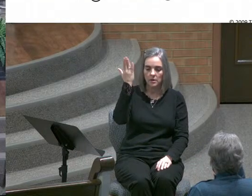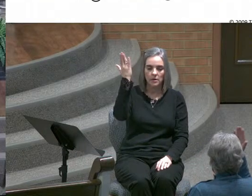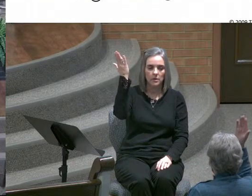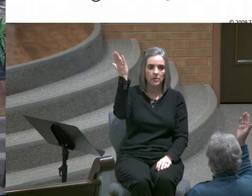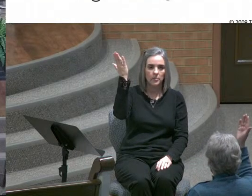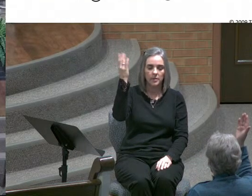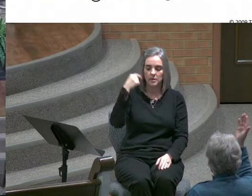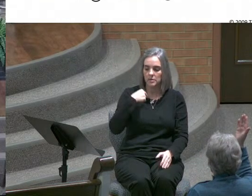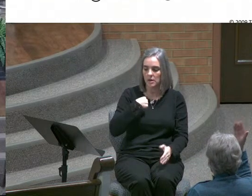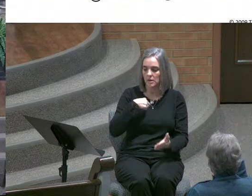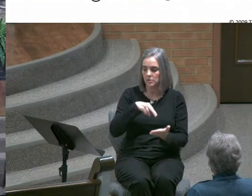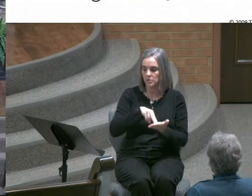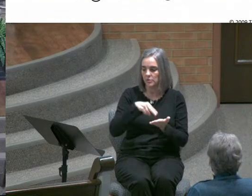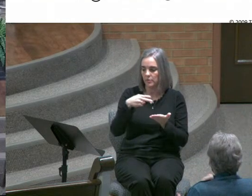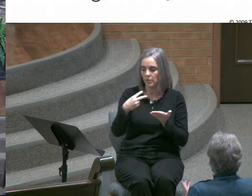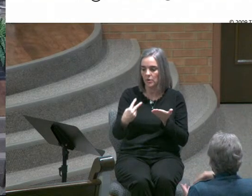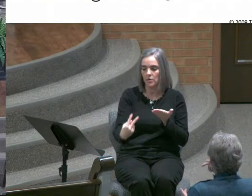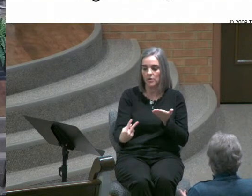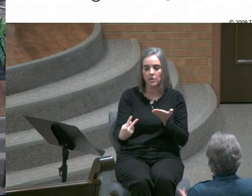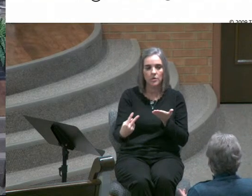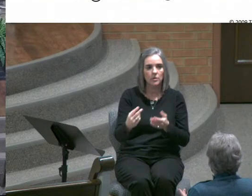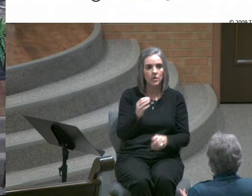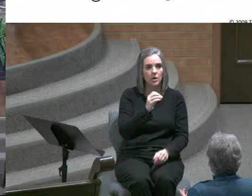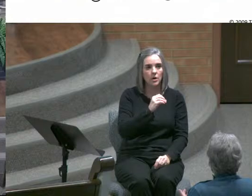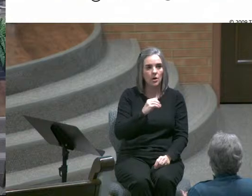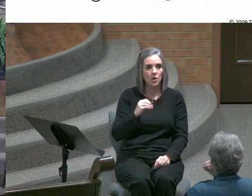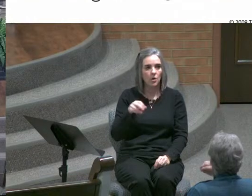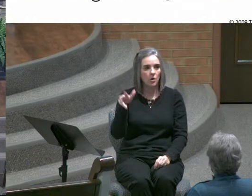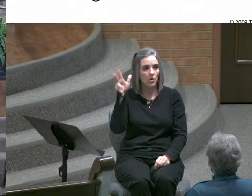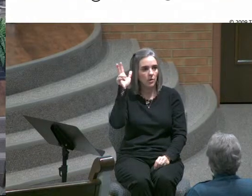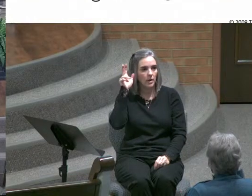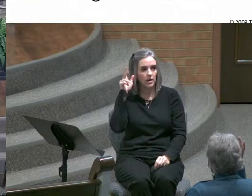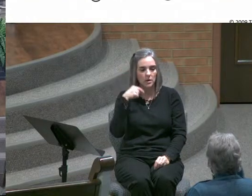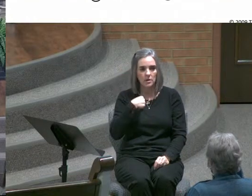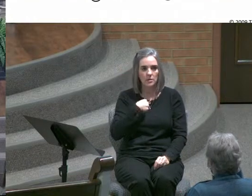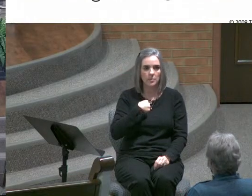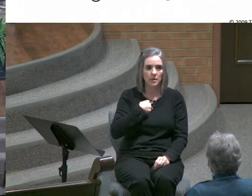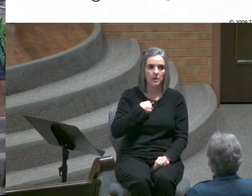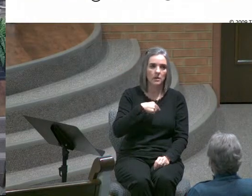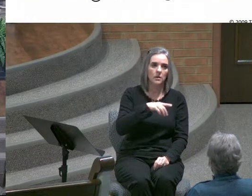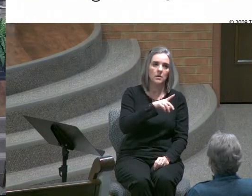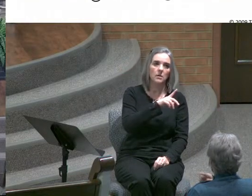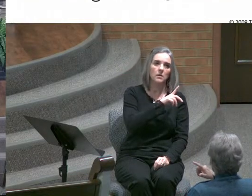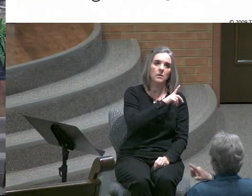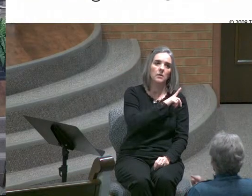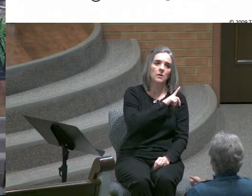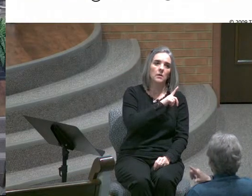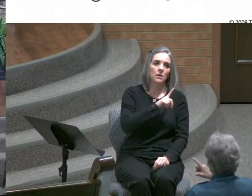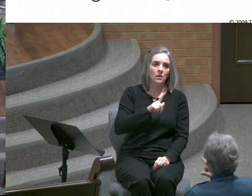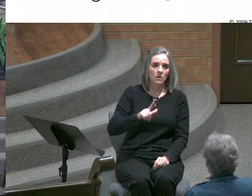lest helpless I shall fall. Oh, hear me,